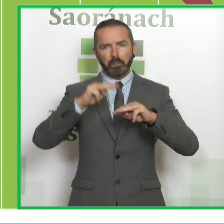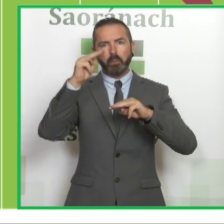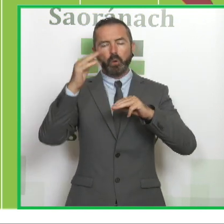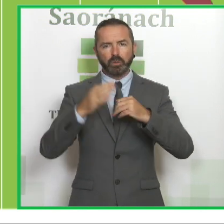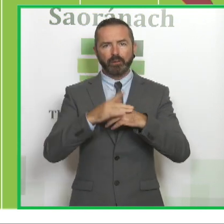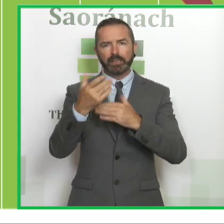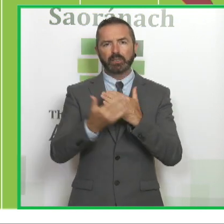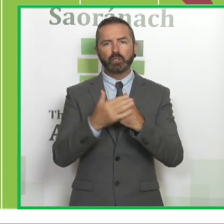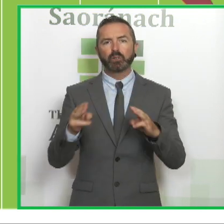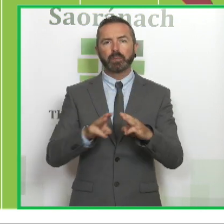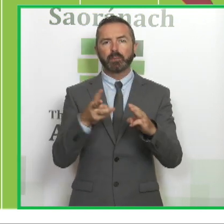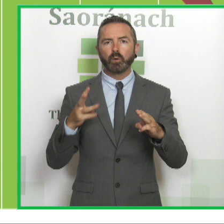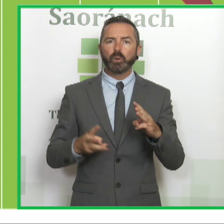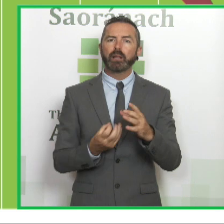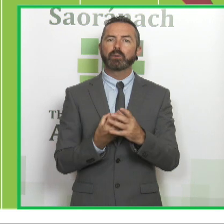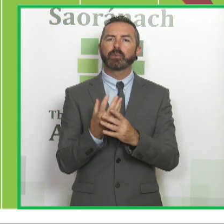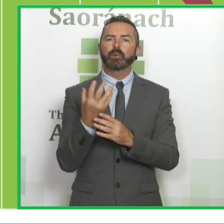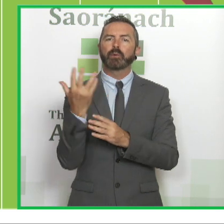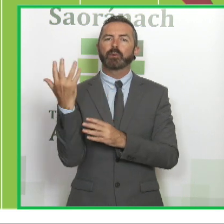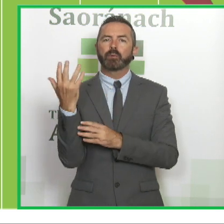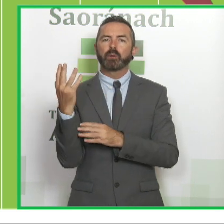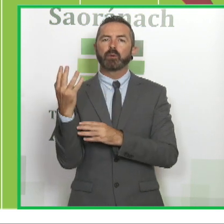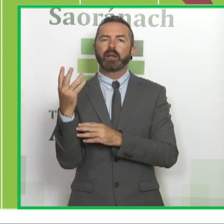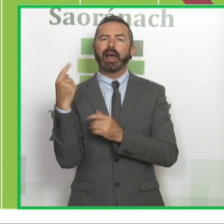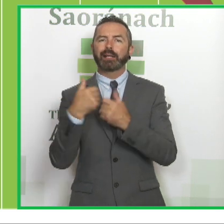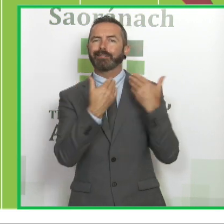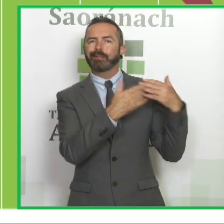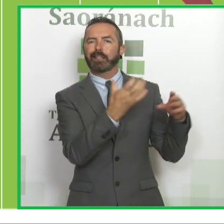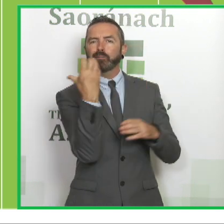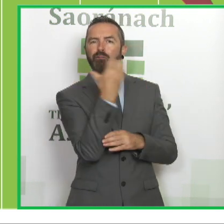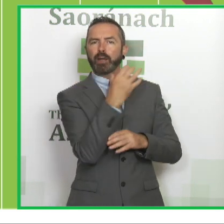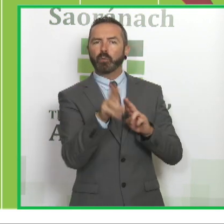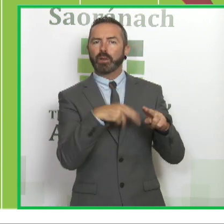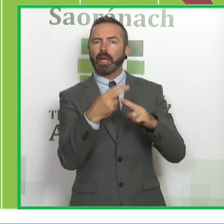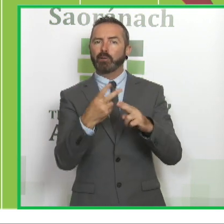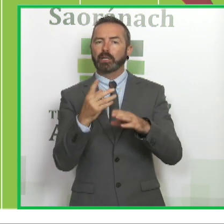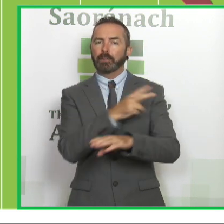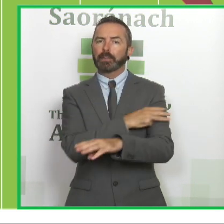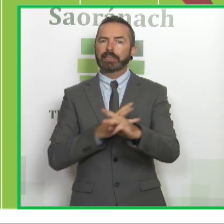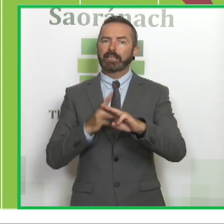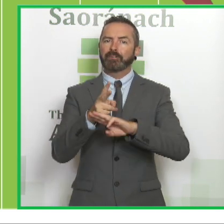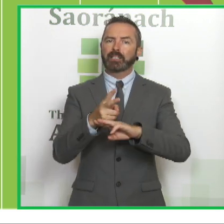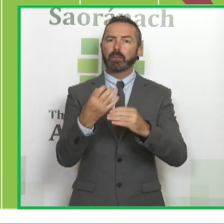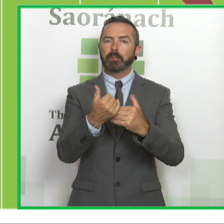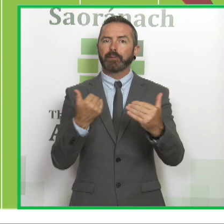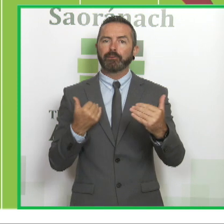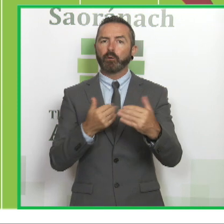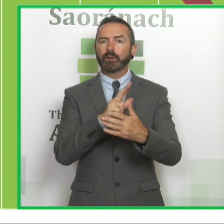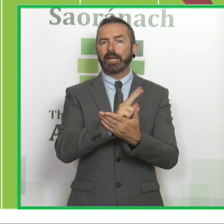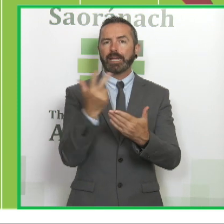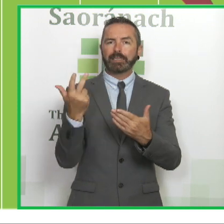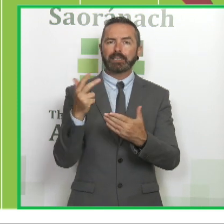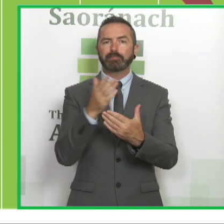these young people will grow out of crime without any intervention by the time they get to 18 or early 20s. And the